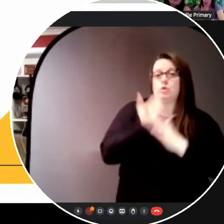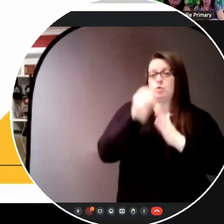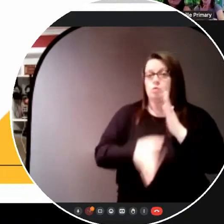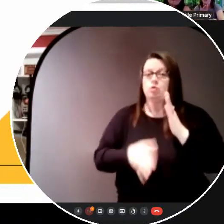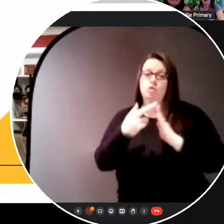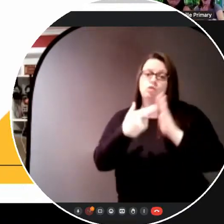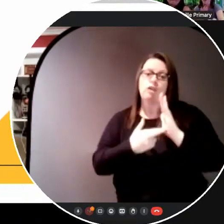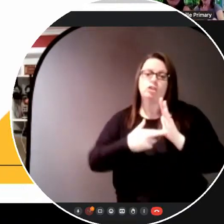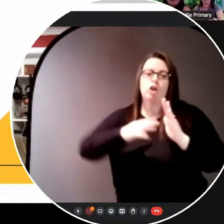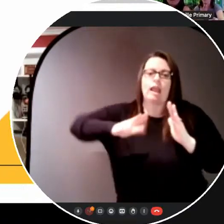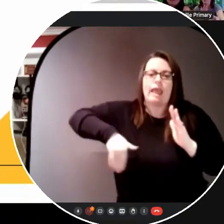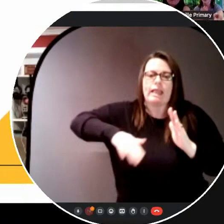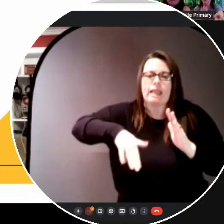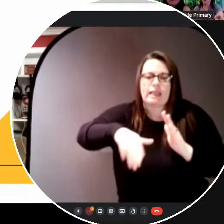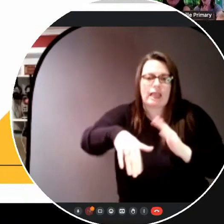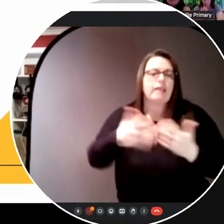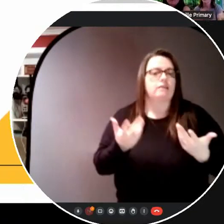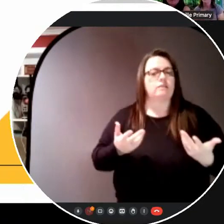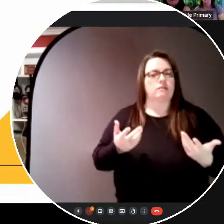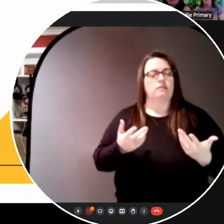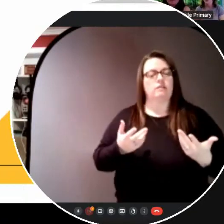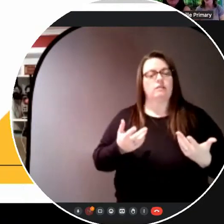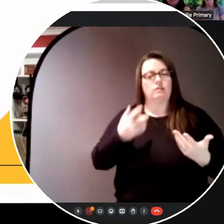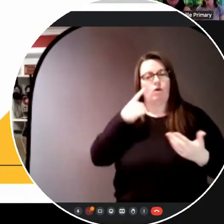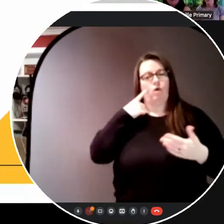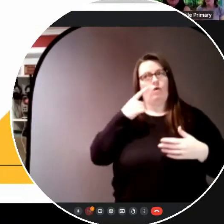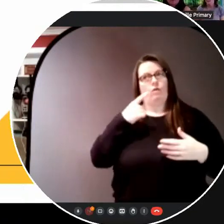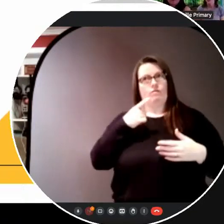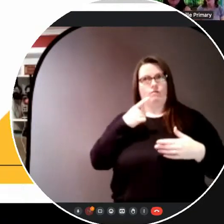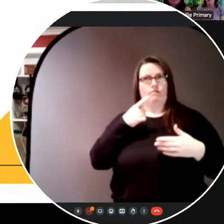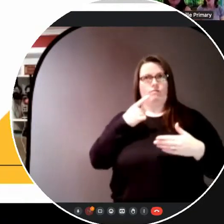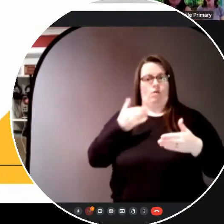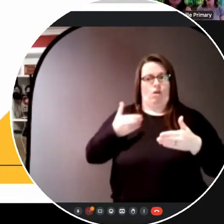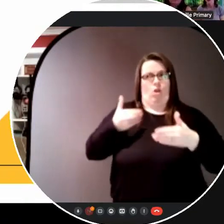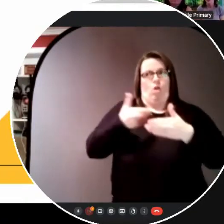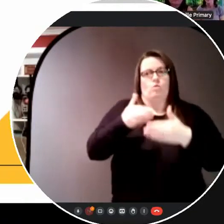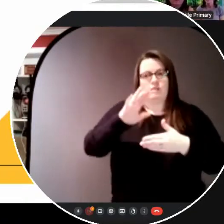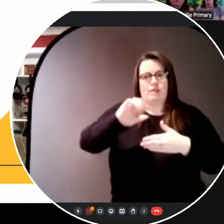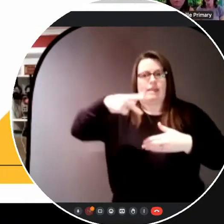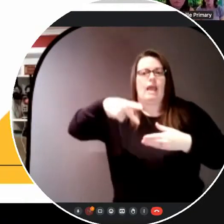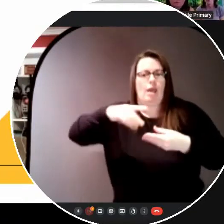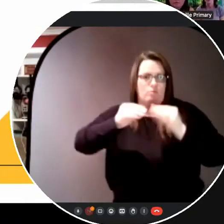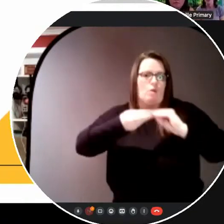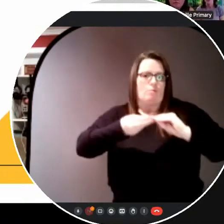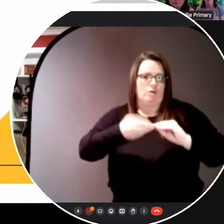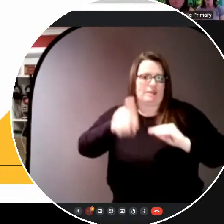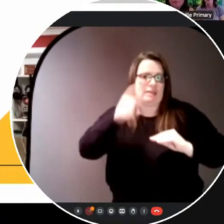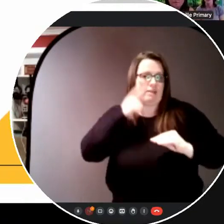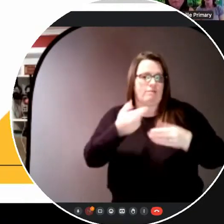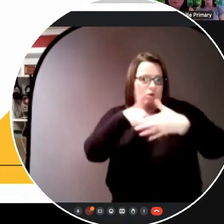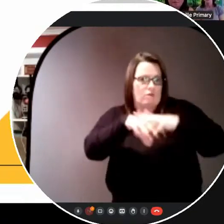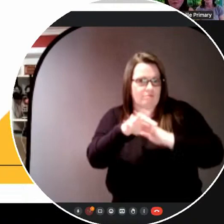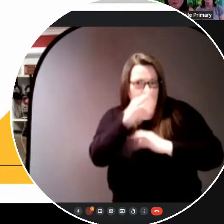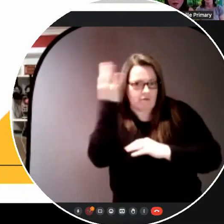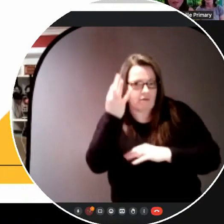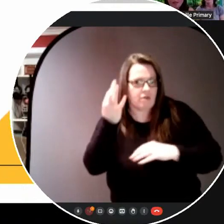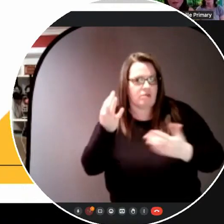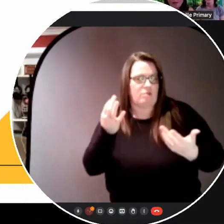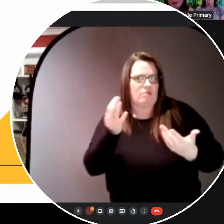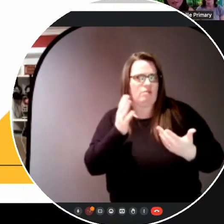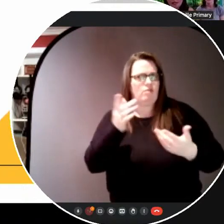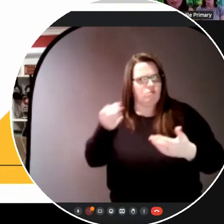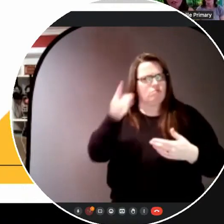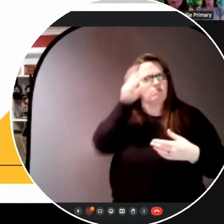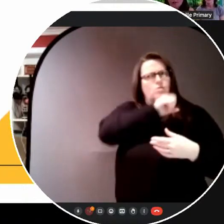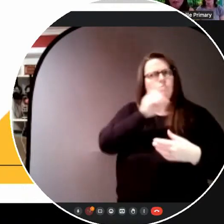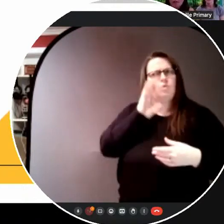So if we're near a cap, like if we're already near a cap, you can consider that we're going to gain extra students, not lose them.